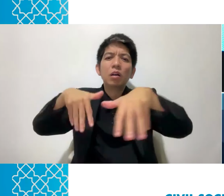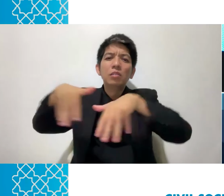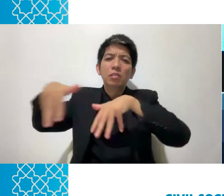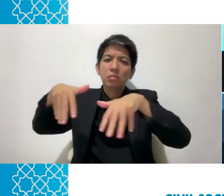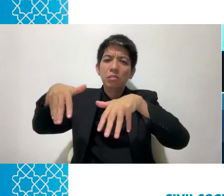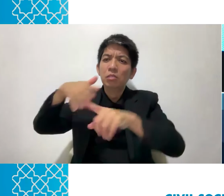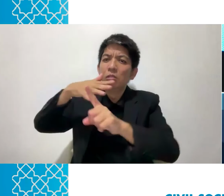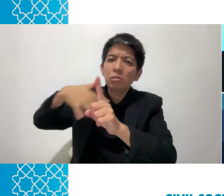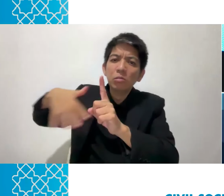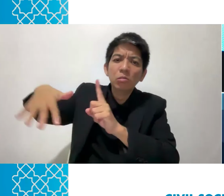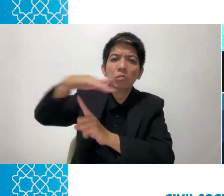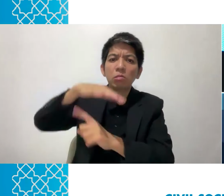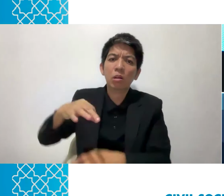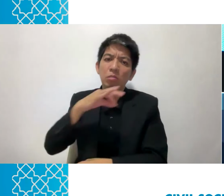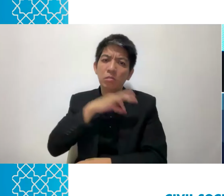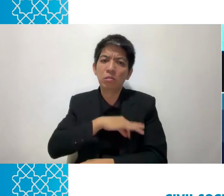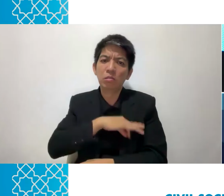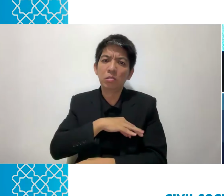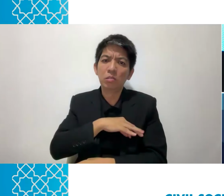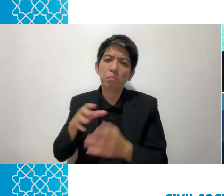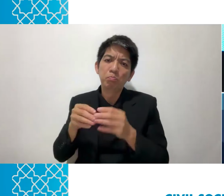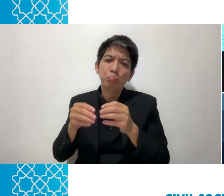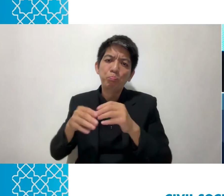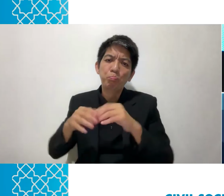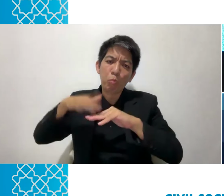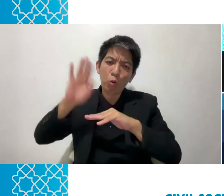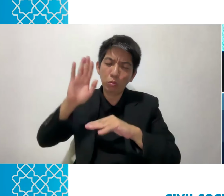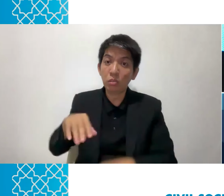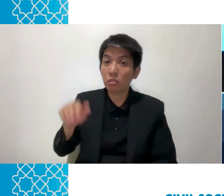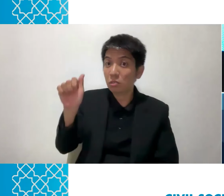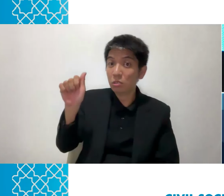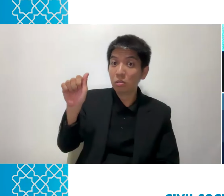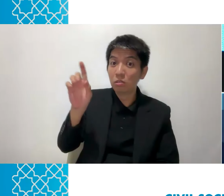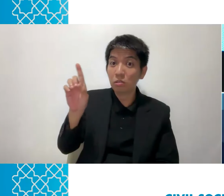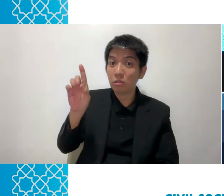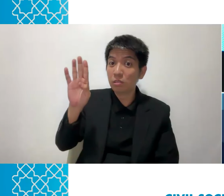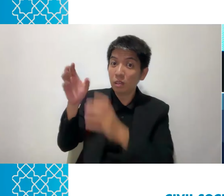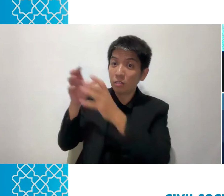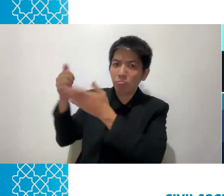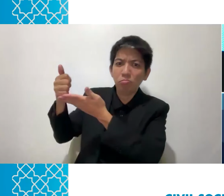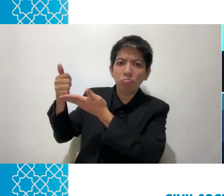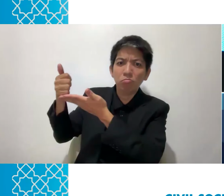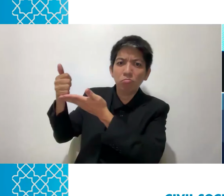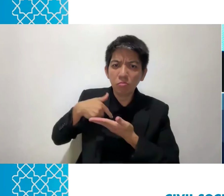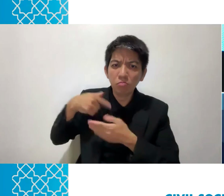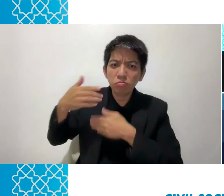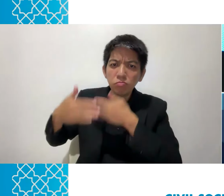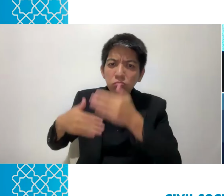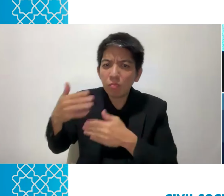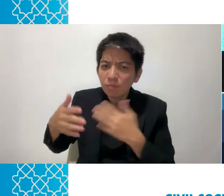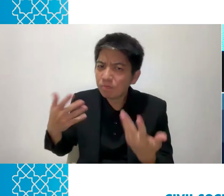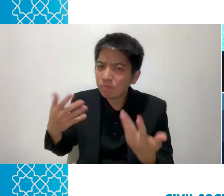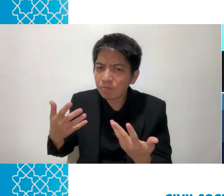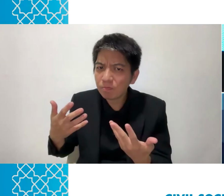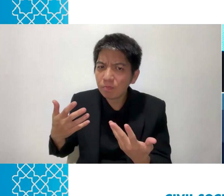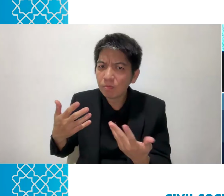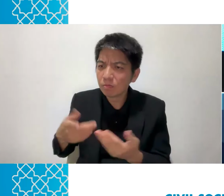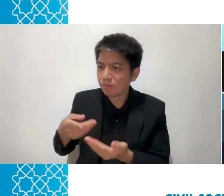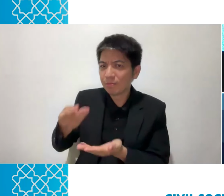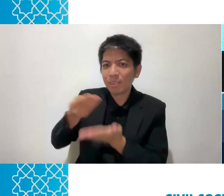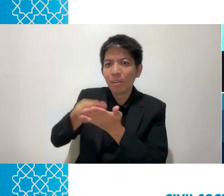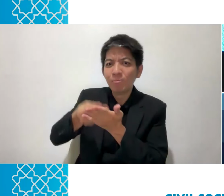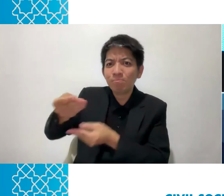or people in the room to translate these returns into economic returns, if that is what is required. But then I